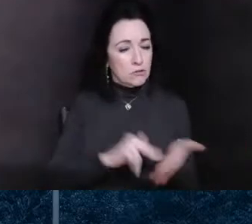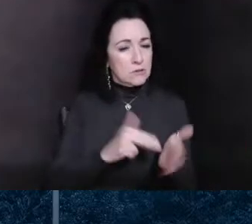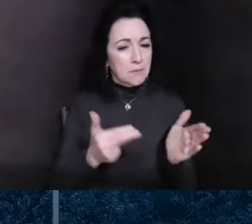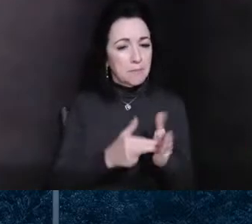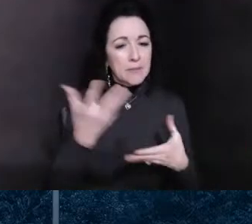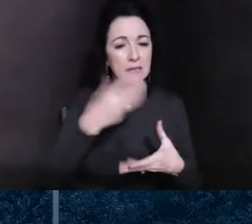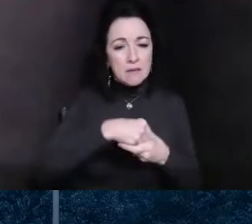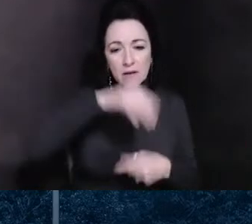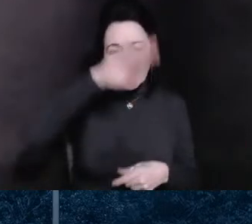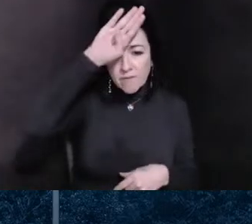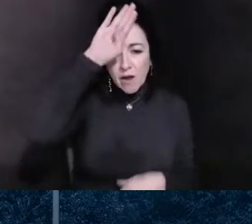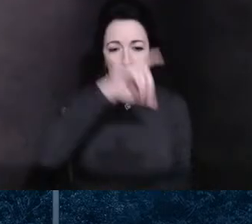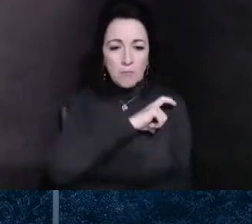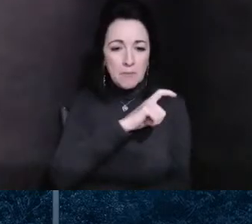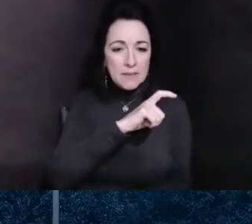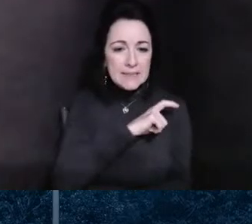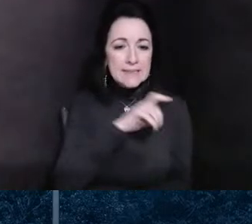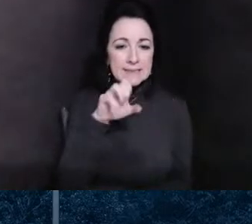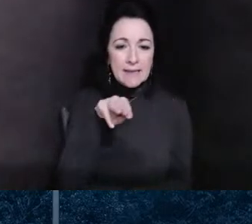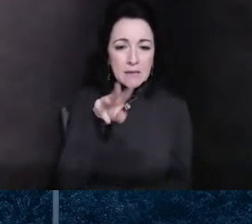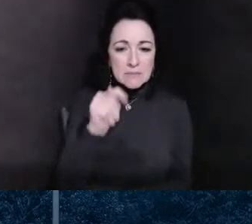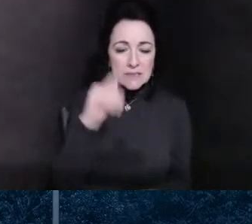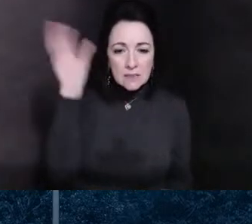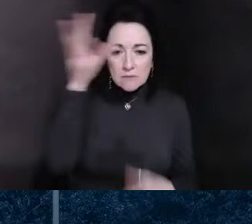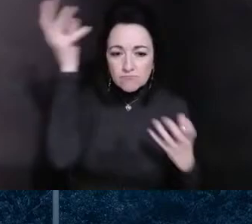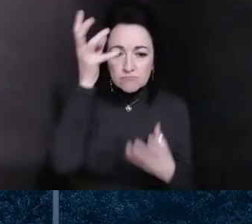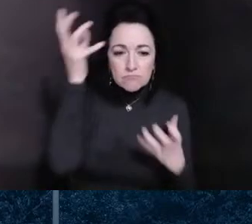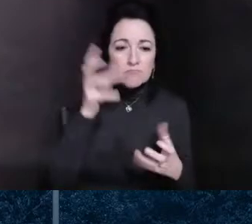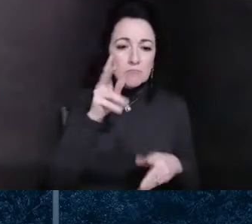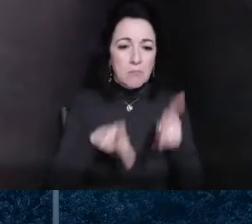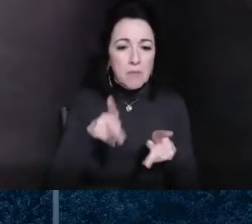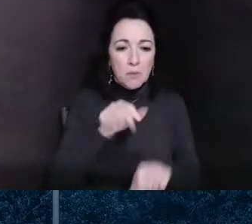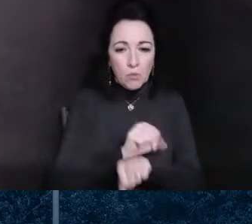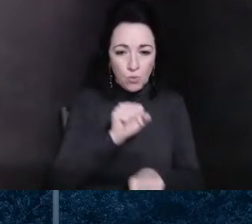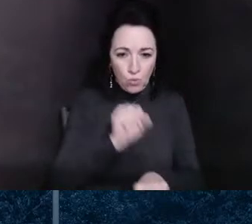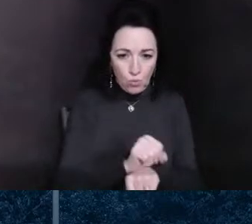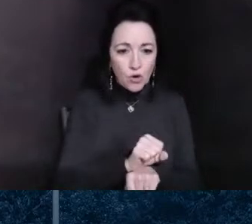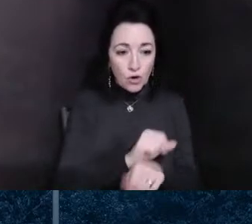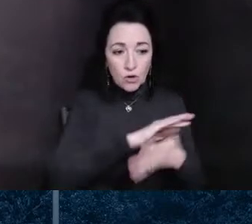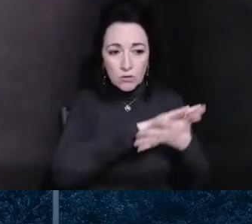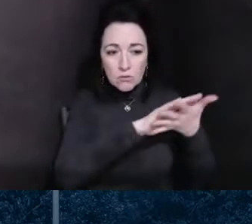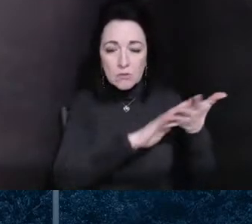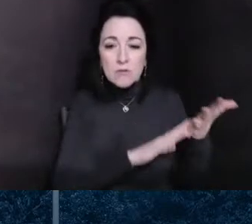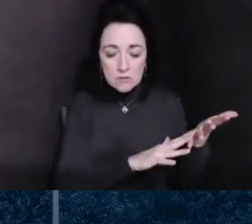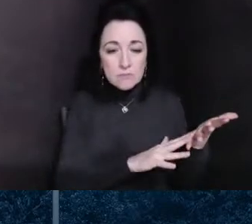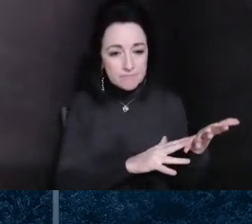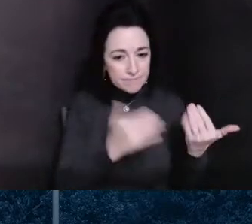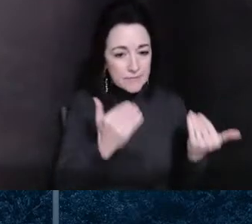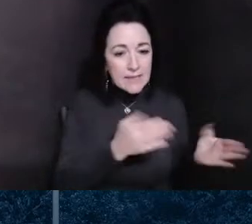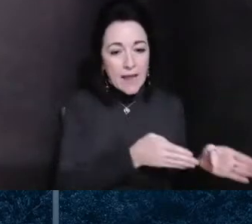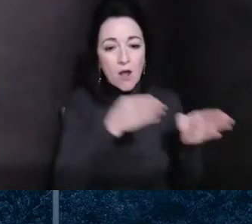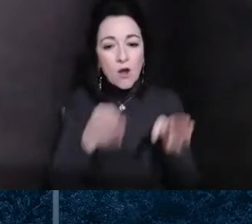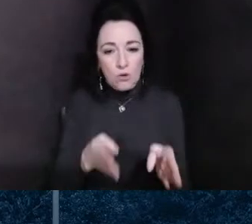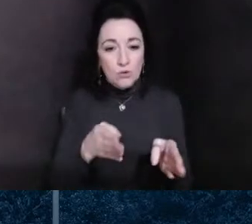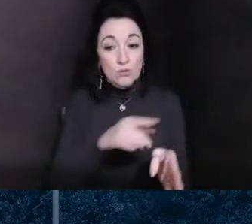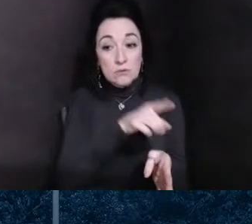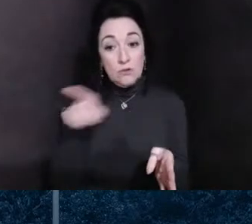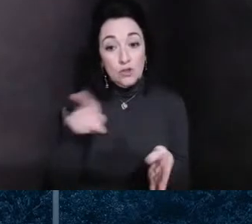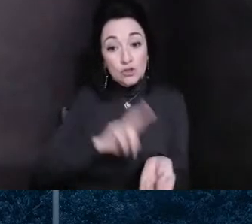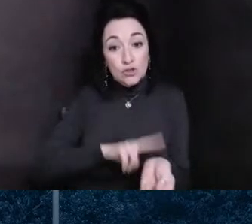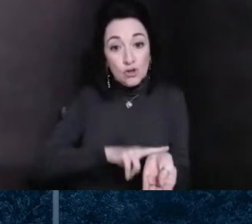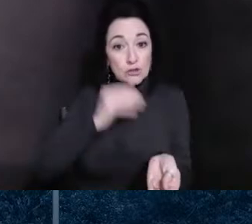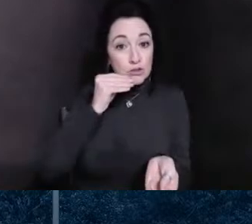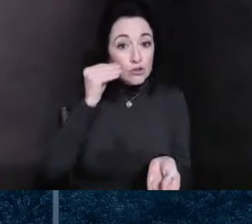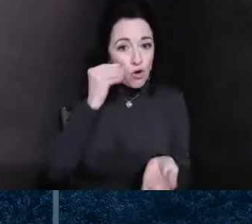fire, up and down our state. All those we've got another program that's been working on the nursing homes and the workers in those. We've